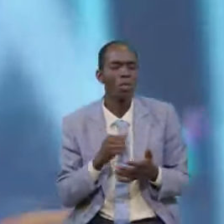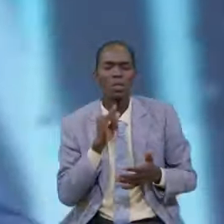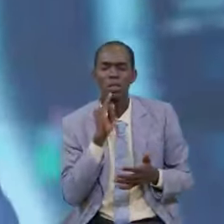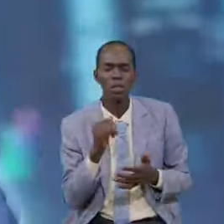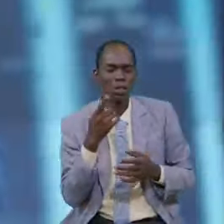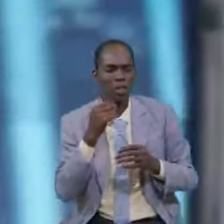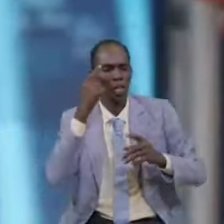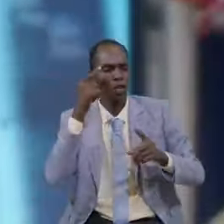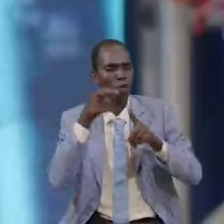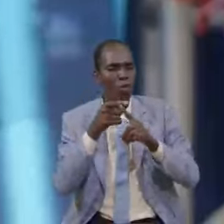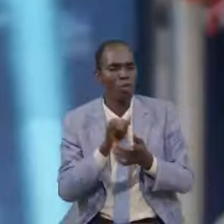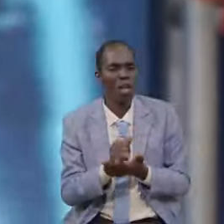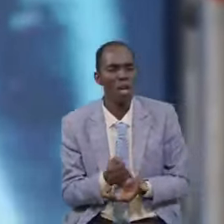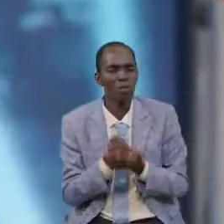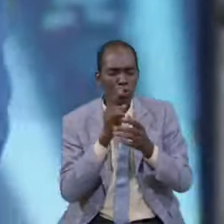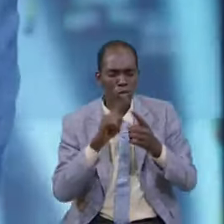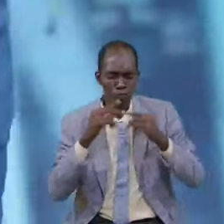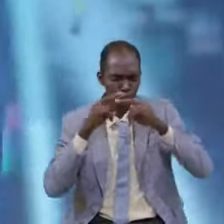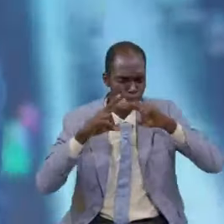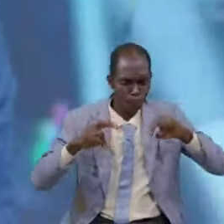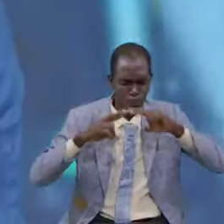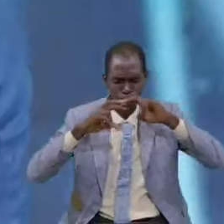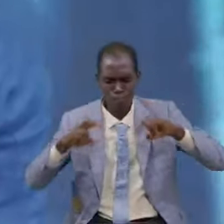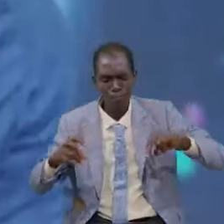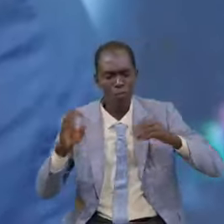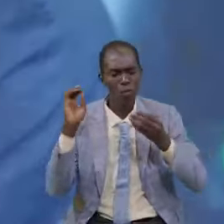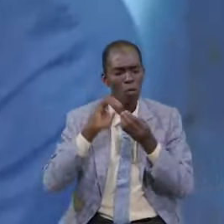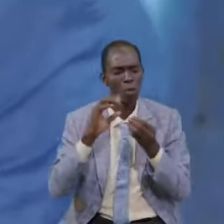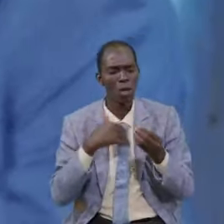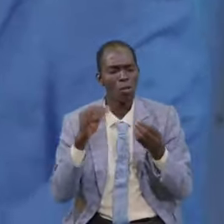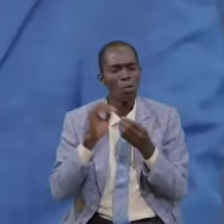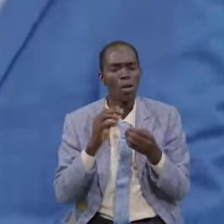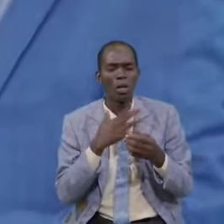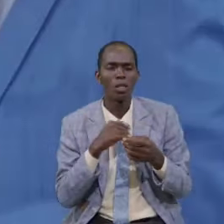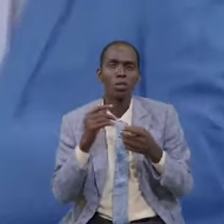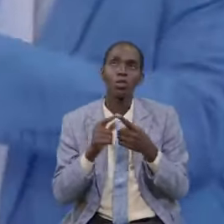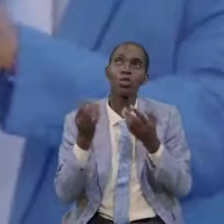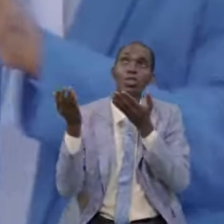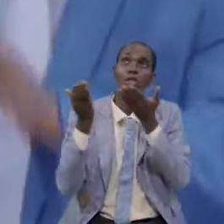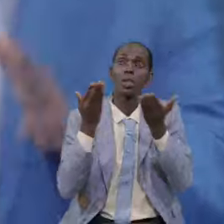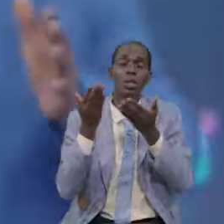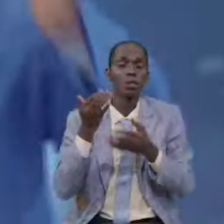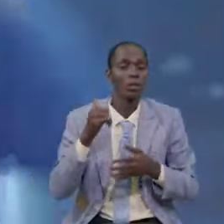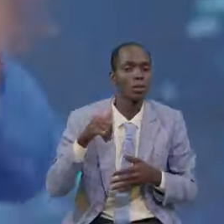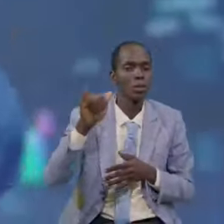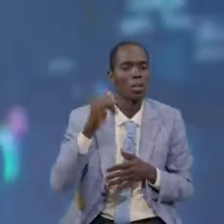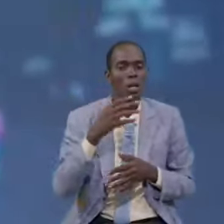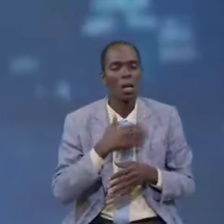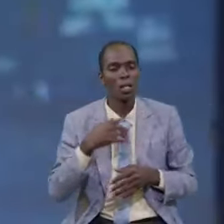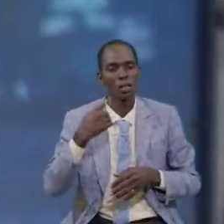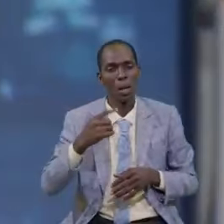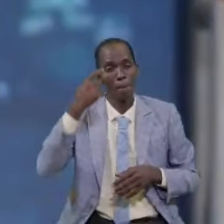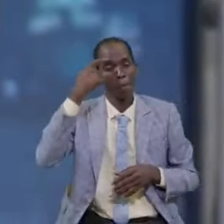you serving. The goal you have and the mind that you have, that you are going to reach